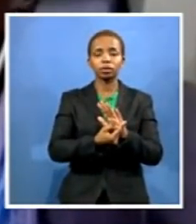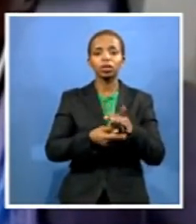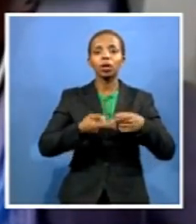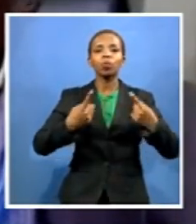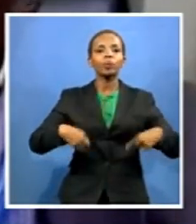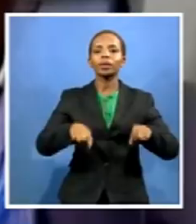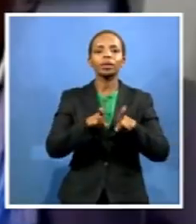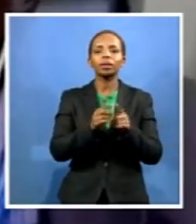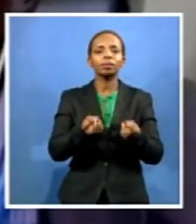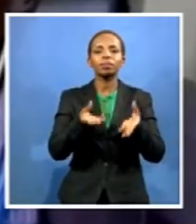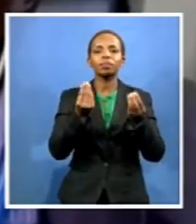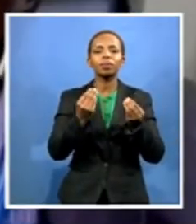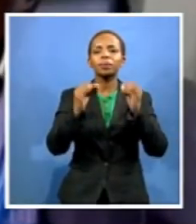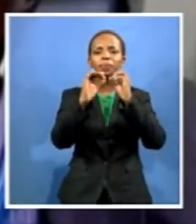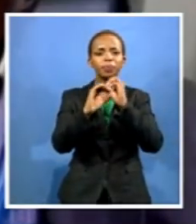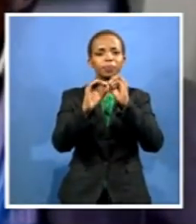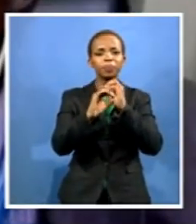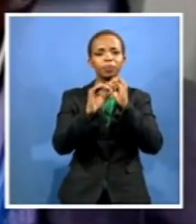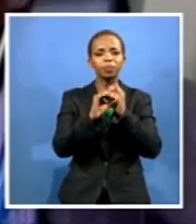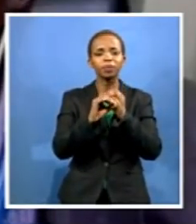sample anymore. So we have